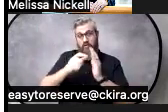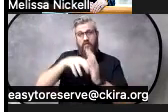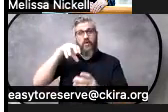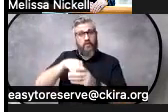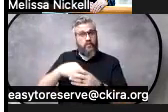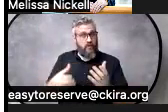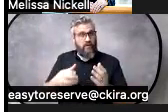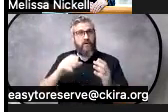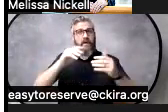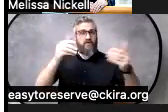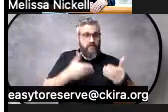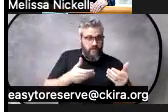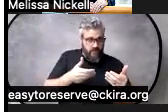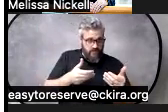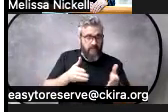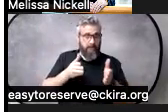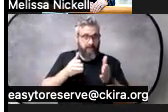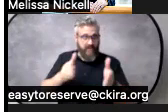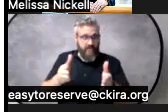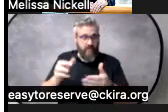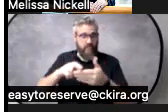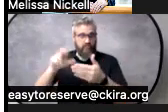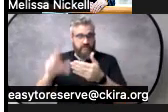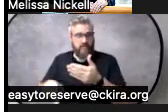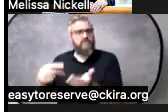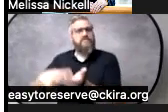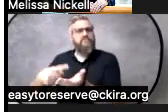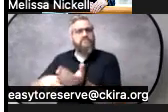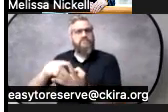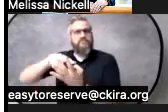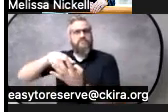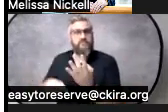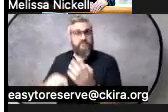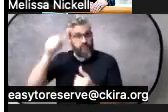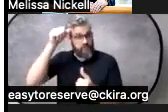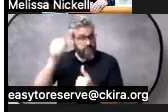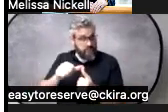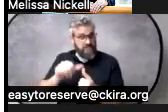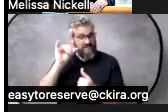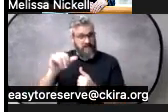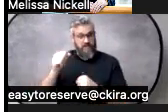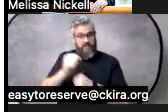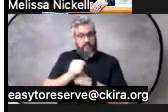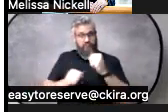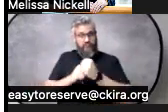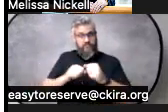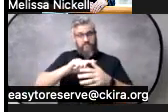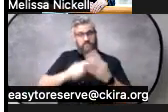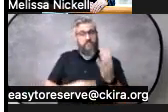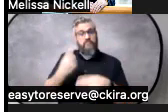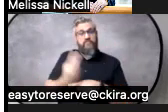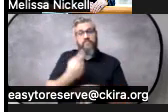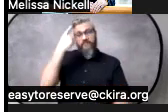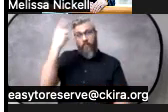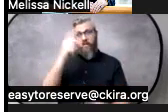introduction, a method, results, and discussion. Please keep in mind that this basic structure is also used for the designing